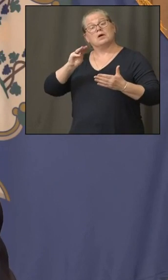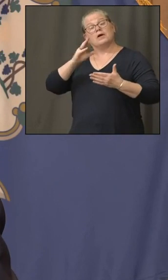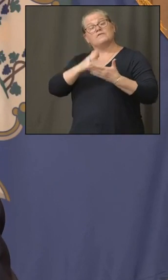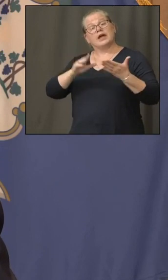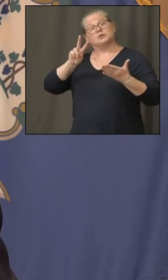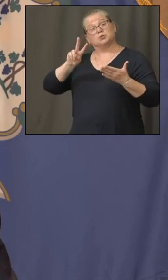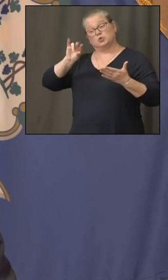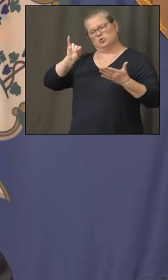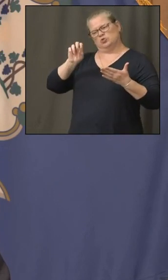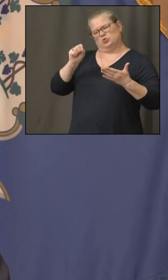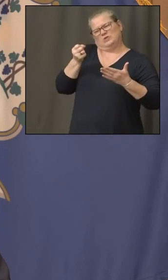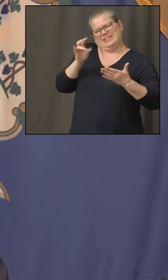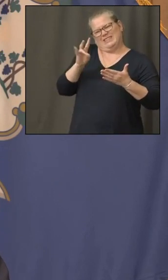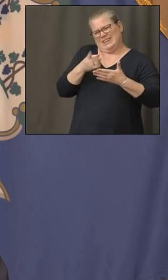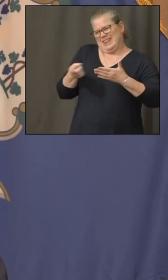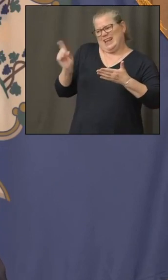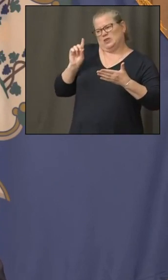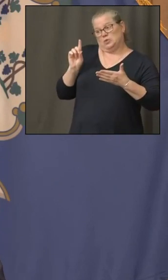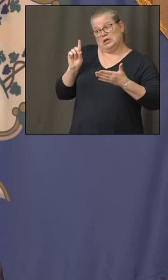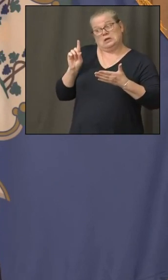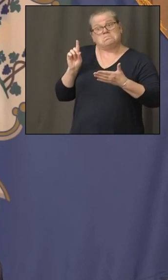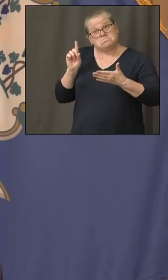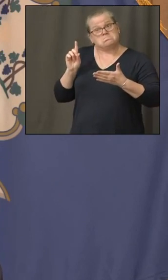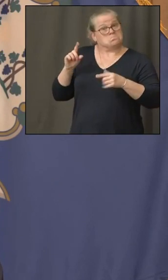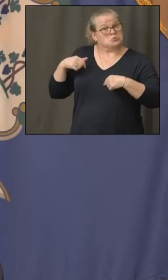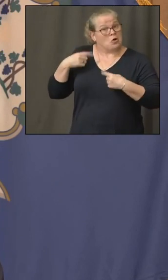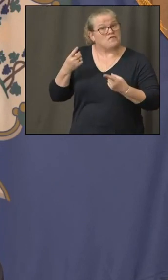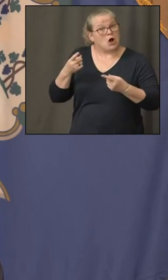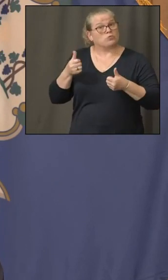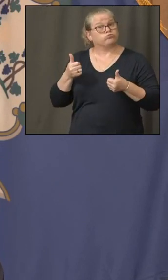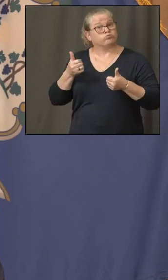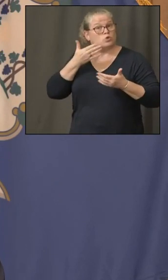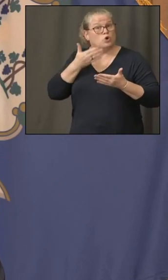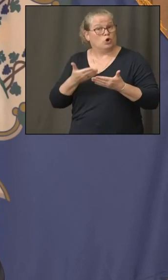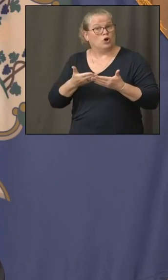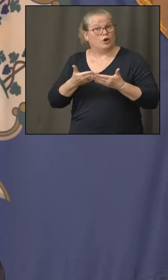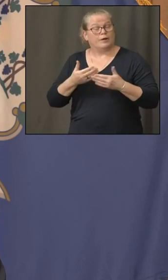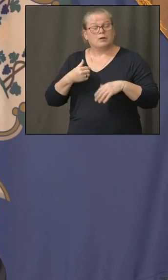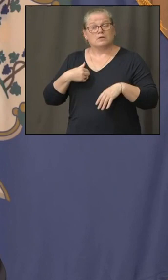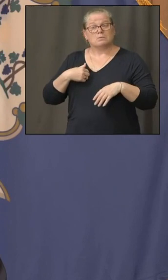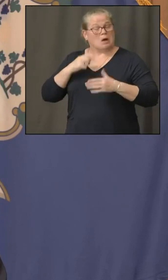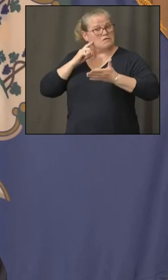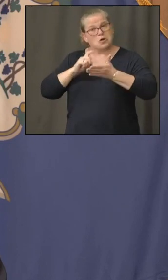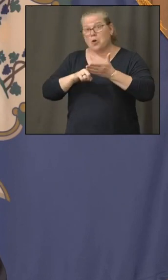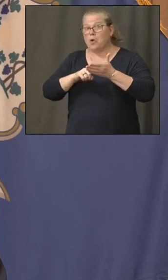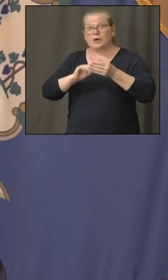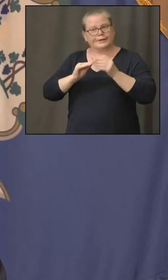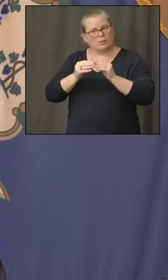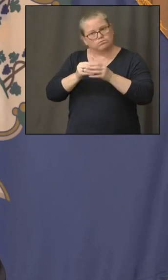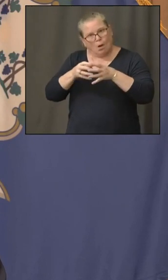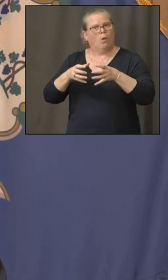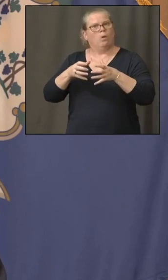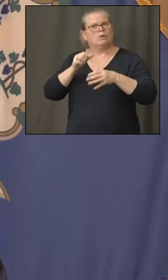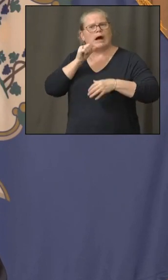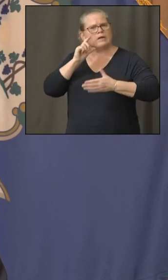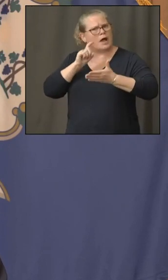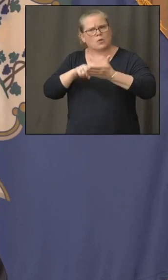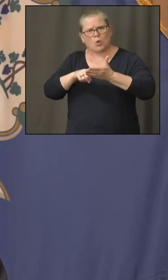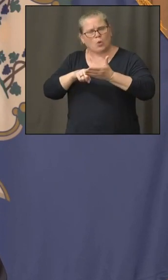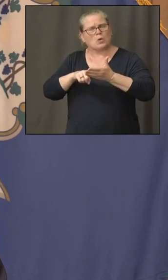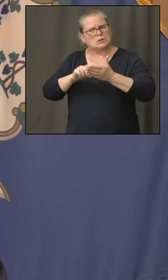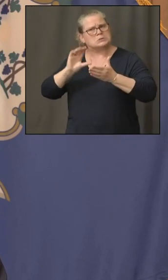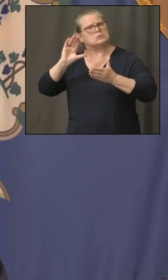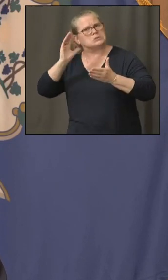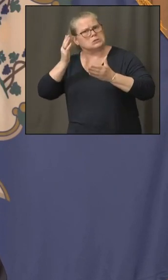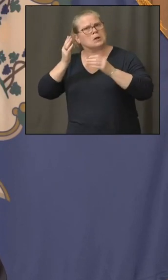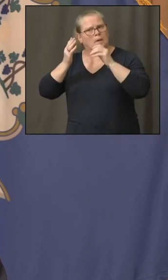our reopening has contributed at all to any type of a flare-up that I've seen. And in fact, just the opposite. The